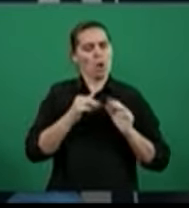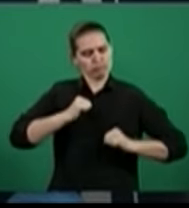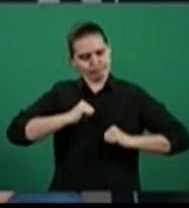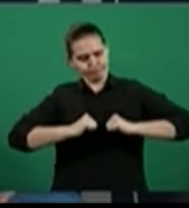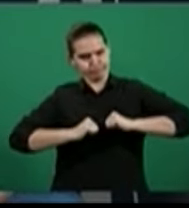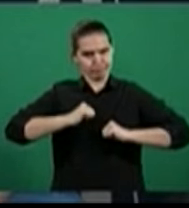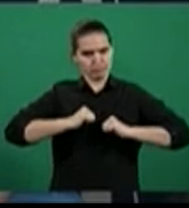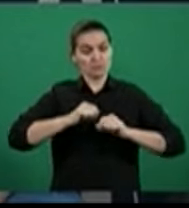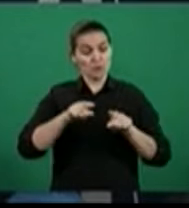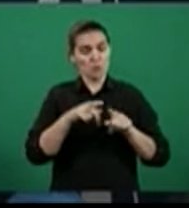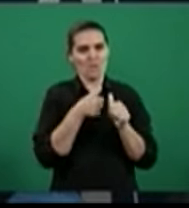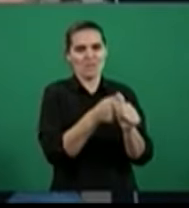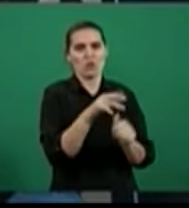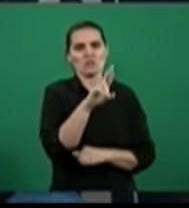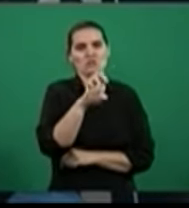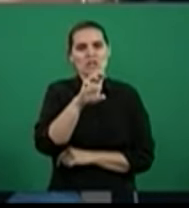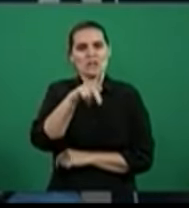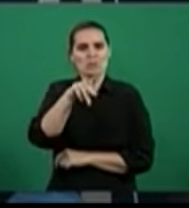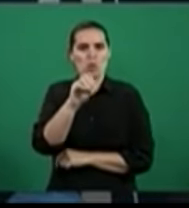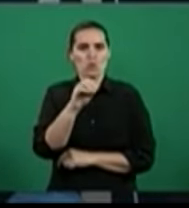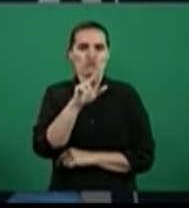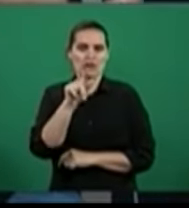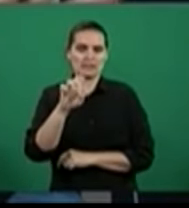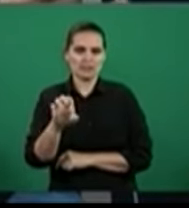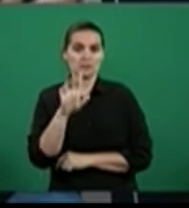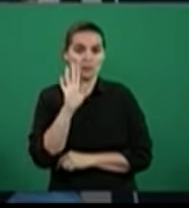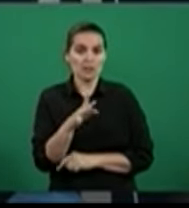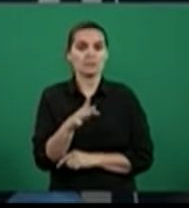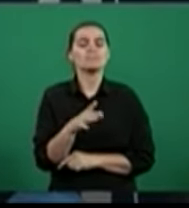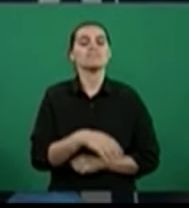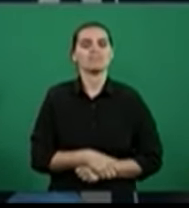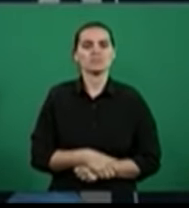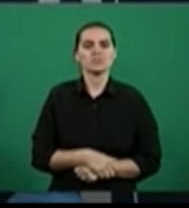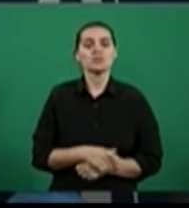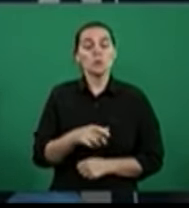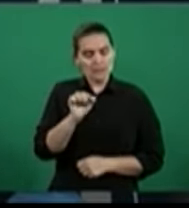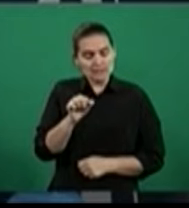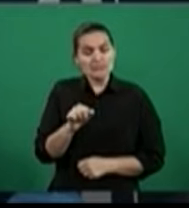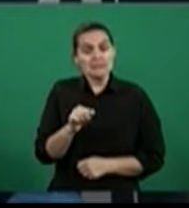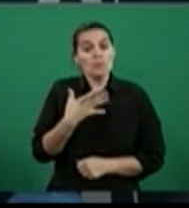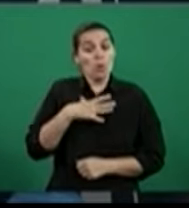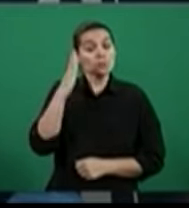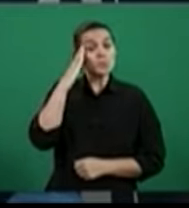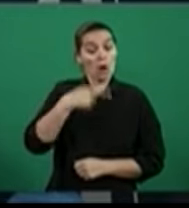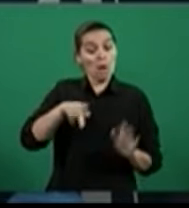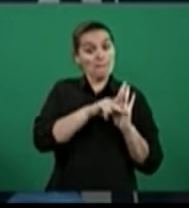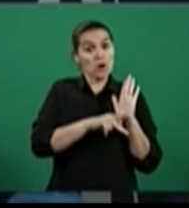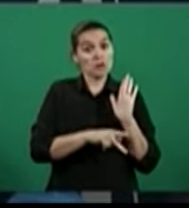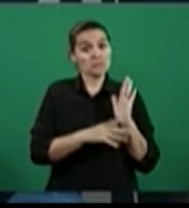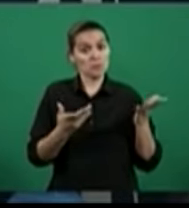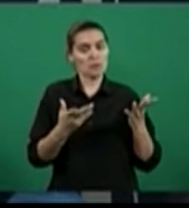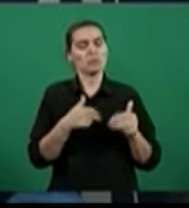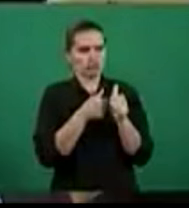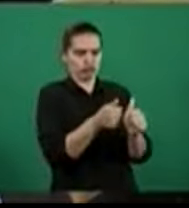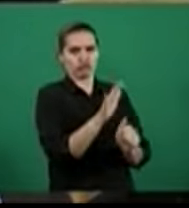repo rate, which is set by the MPC, and not by another variable, which is the amount of liquidity. So it's still, you want to know what the policy stance is, it's the policy rate.